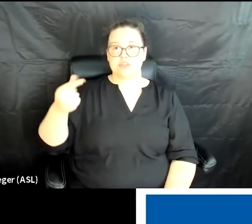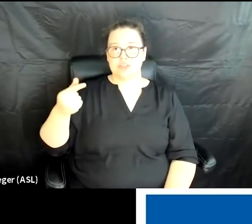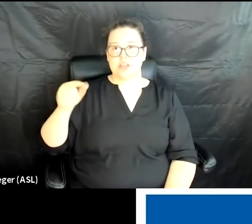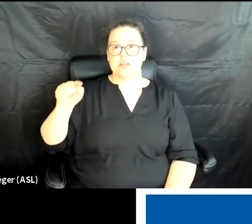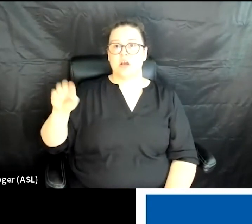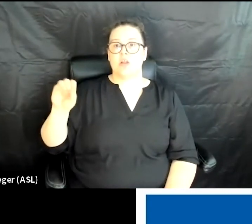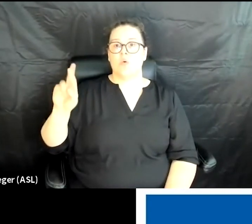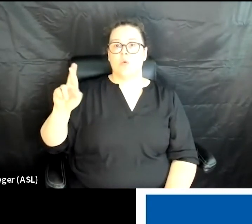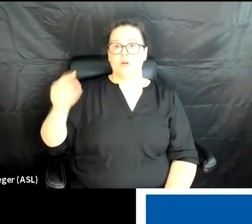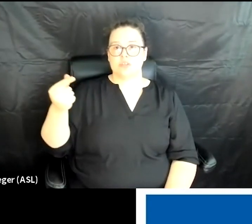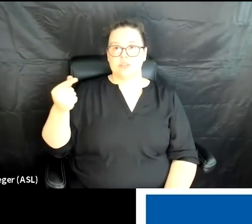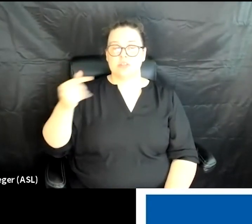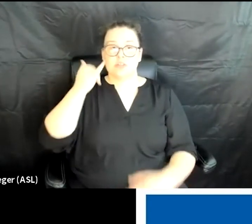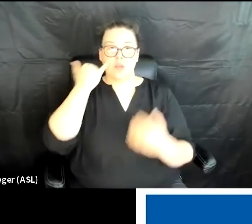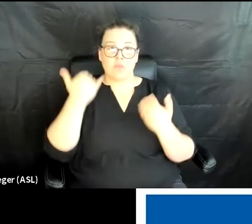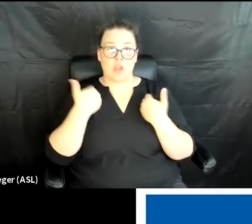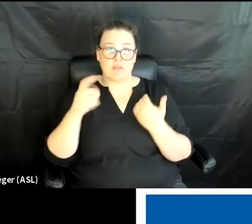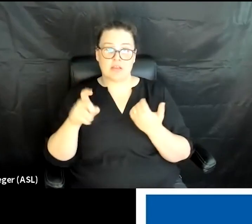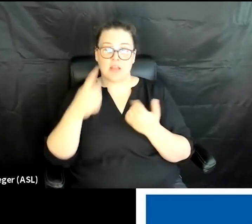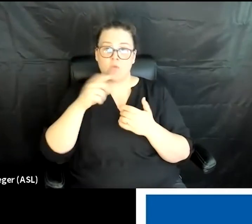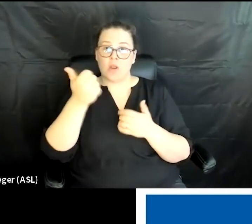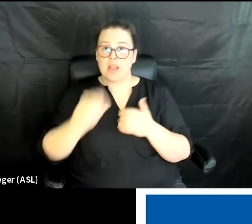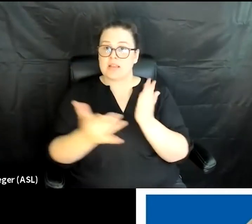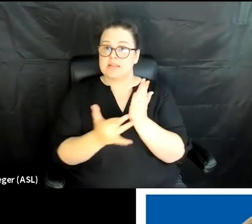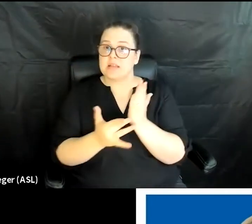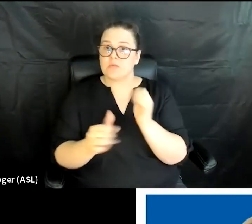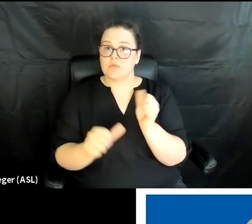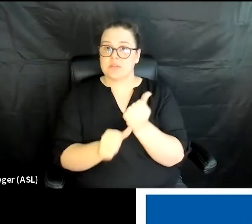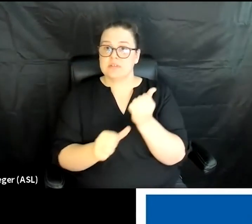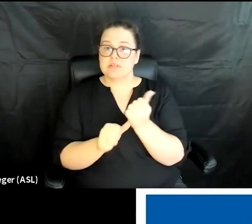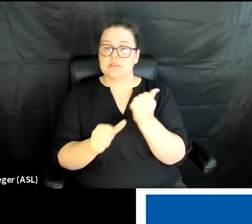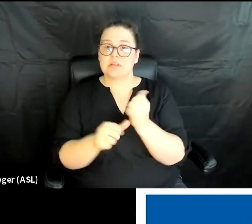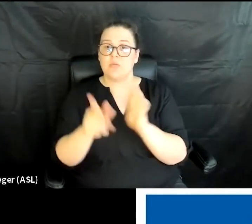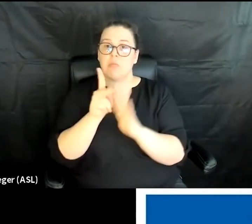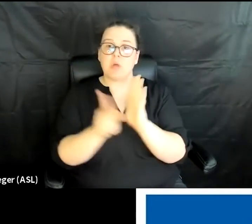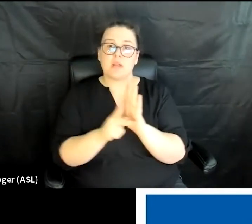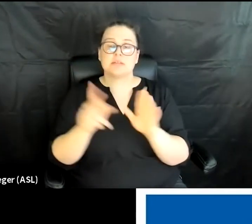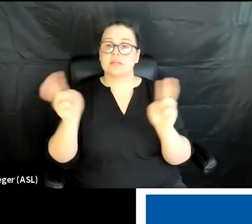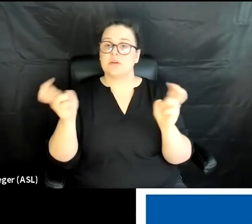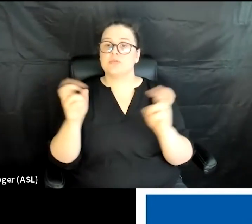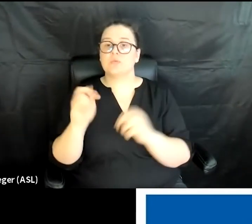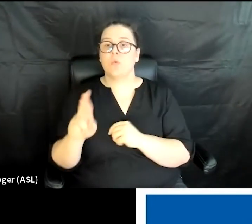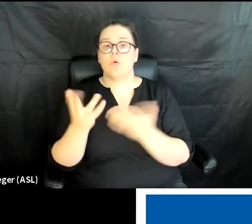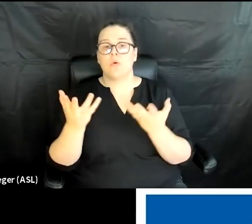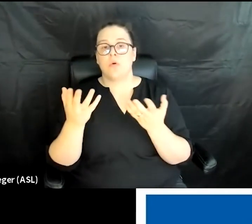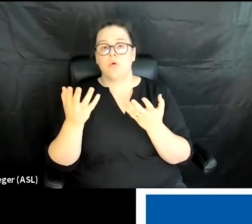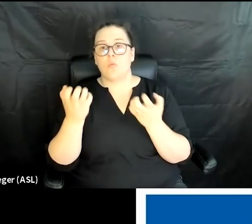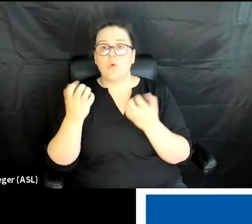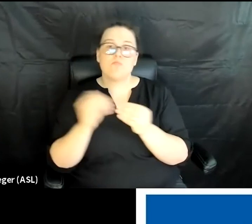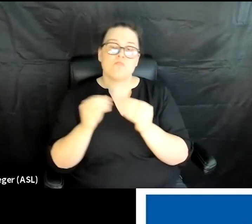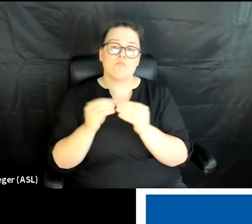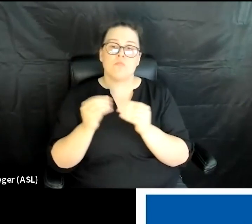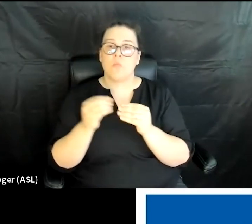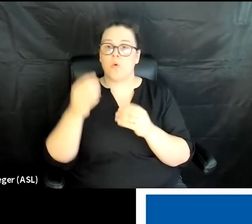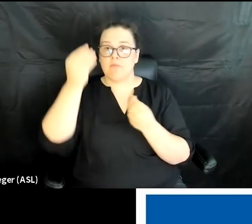SEED.csg.org. And if you have a need for any technical assistance on policy issues or want additional information, please